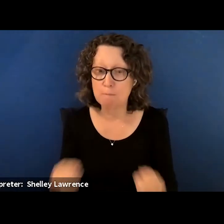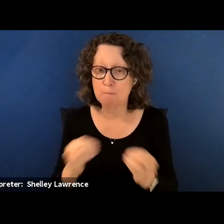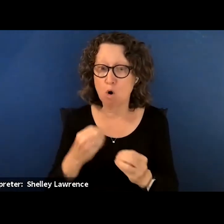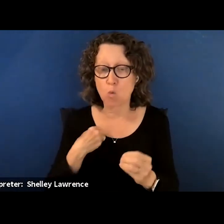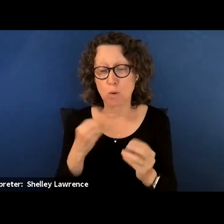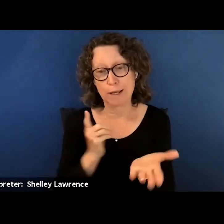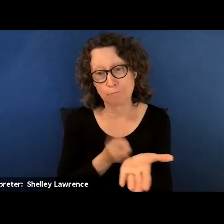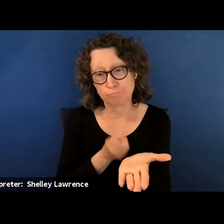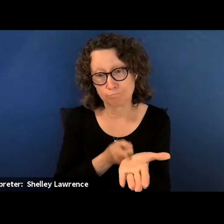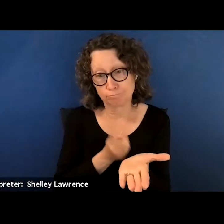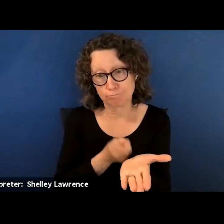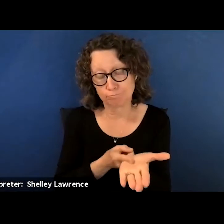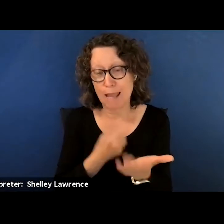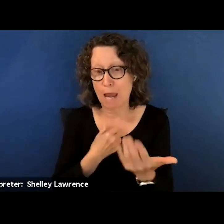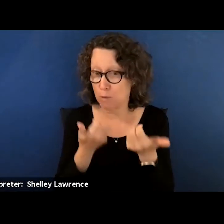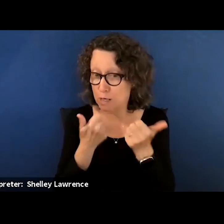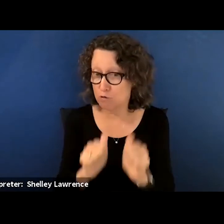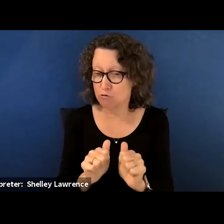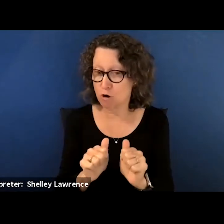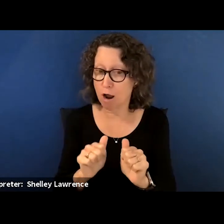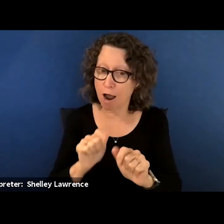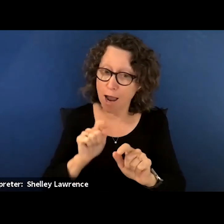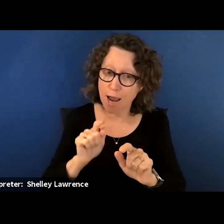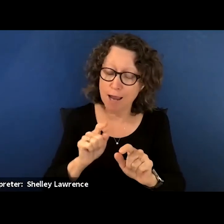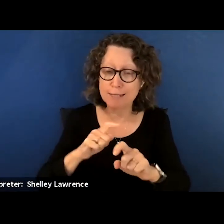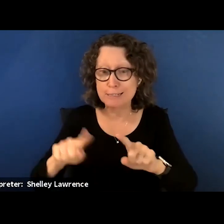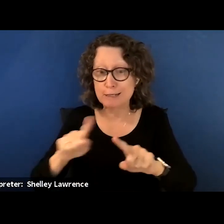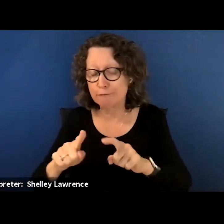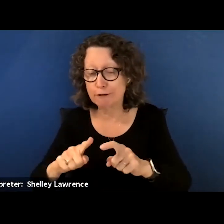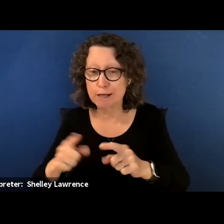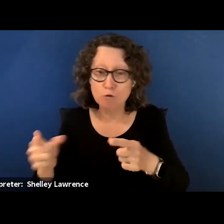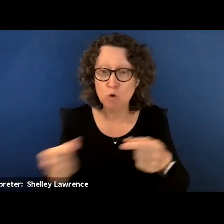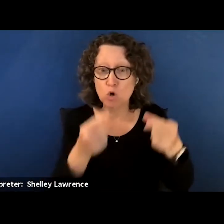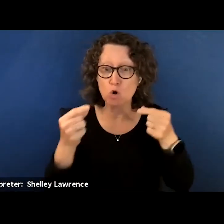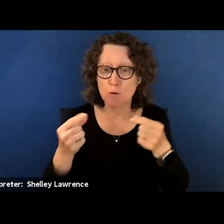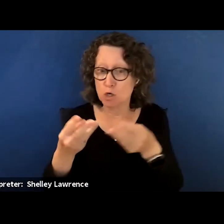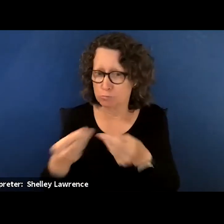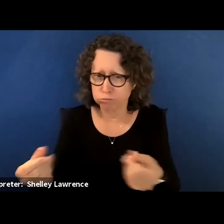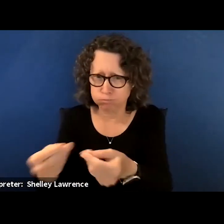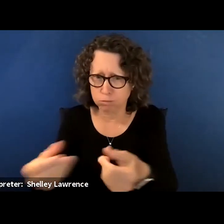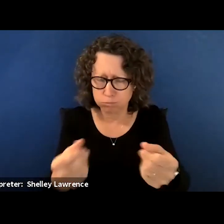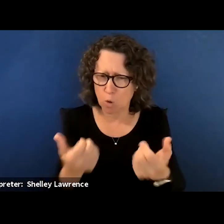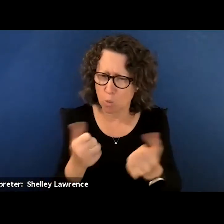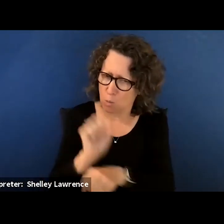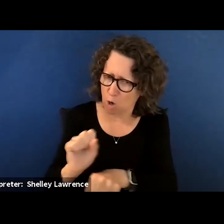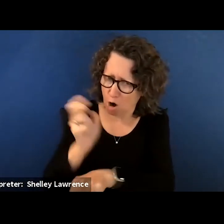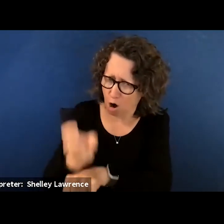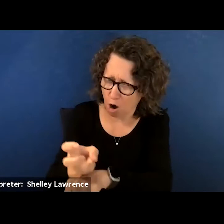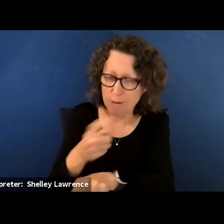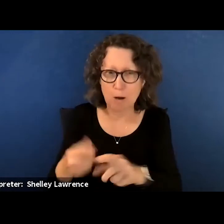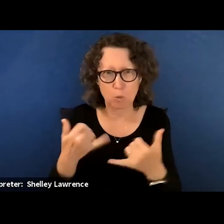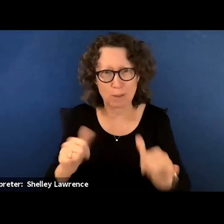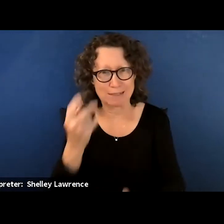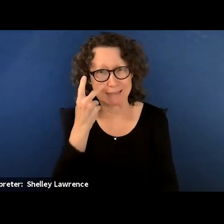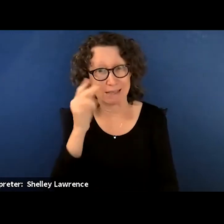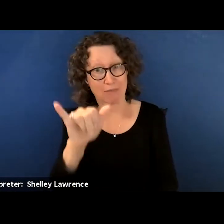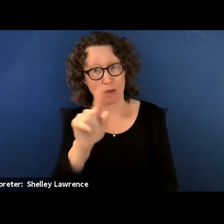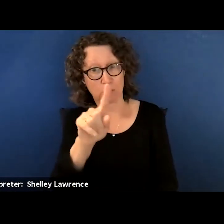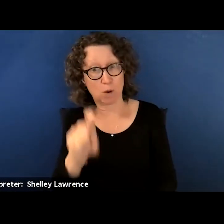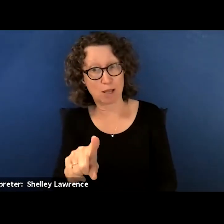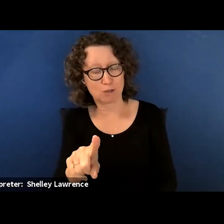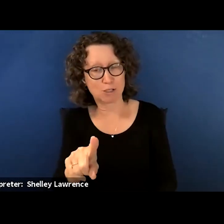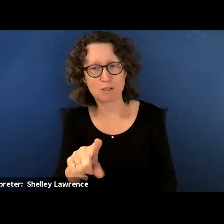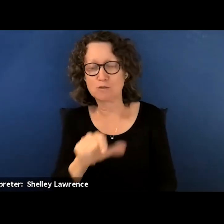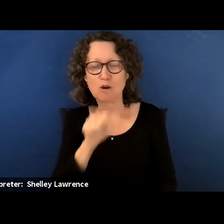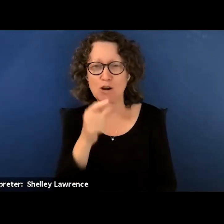talk and we try to dispel different rumors and get to the truth, we work very hard, but we see that the questions are not